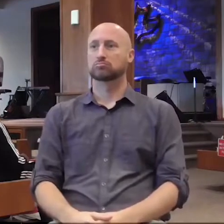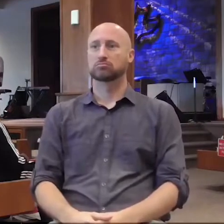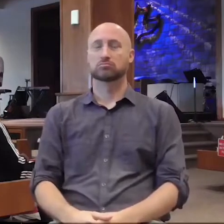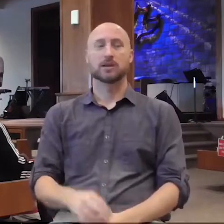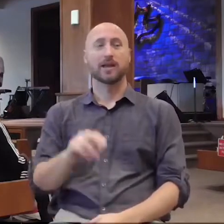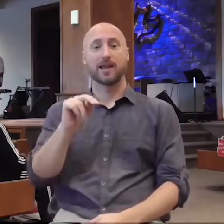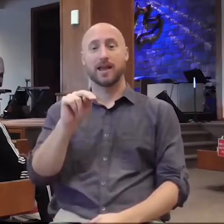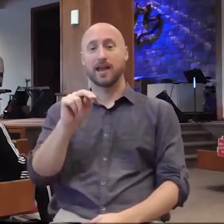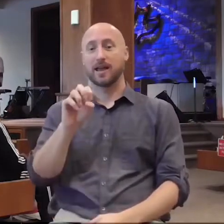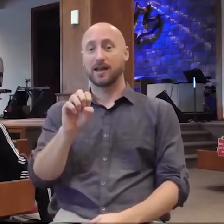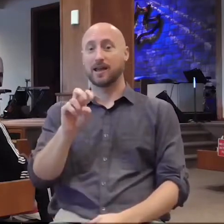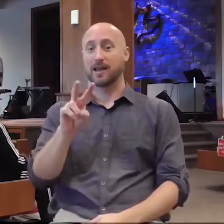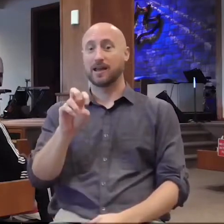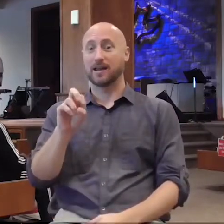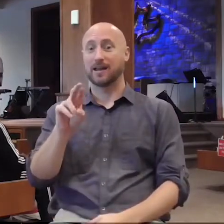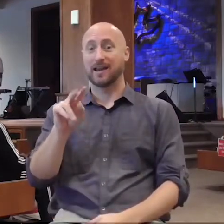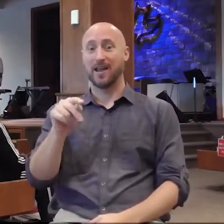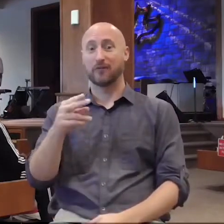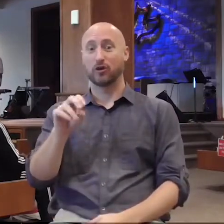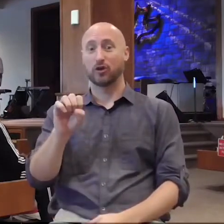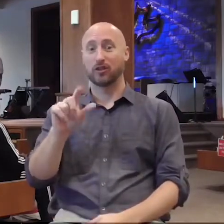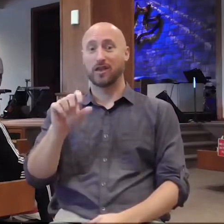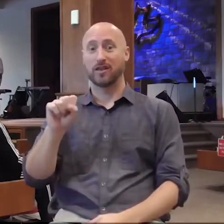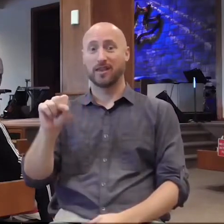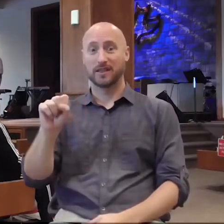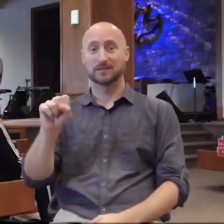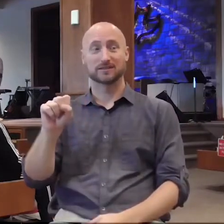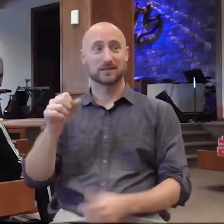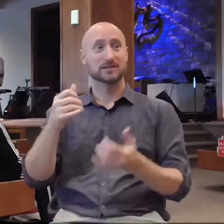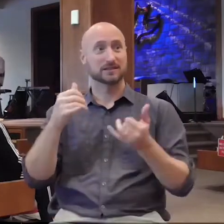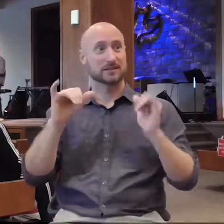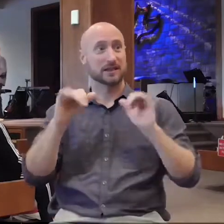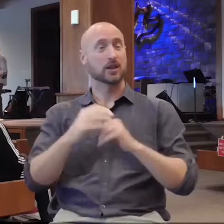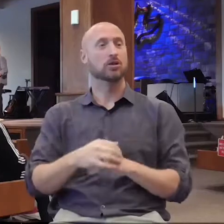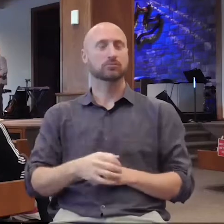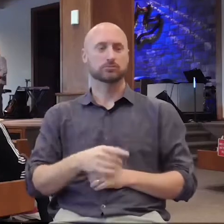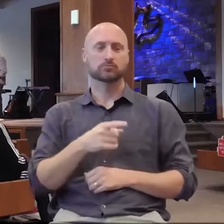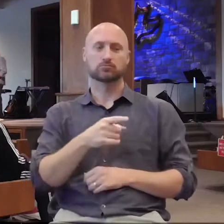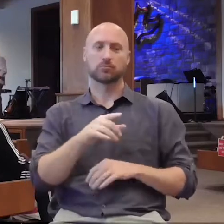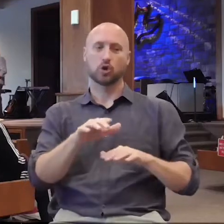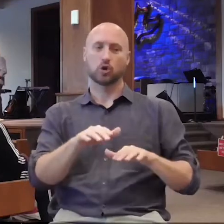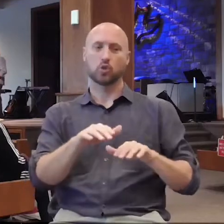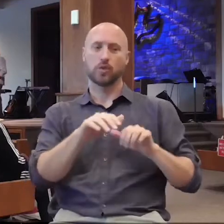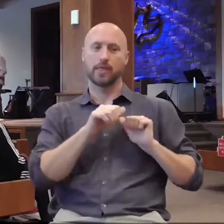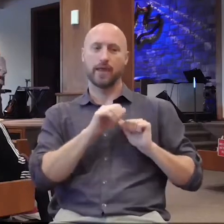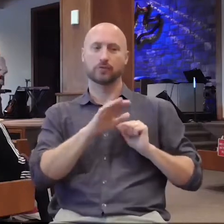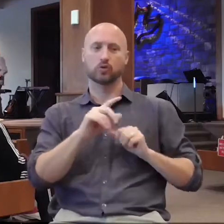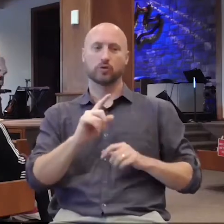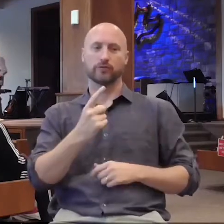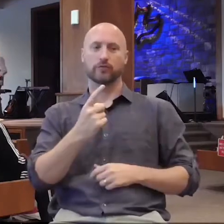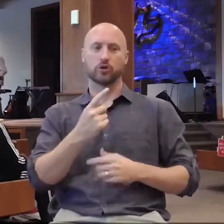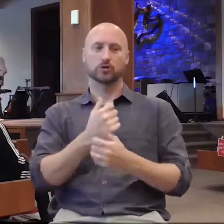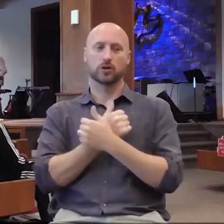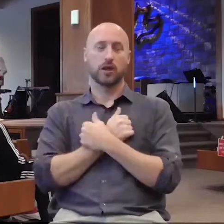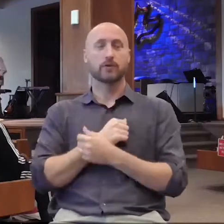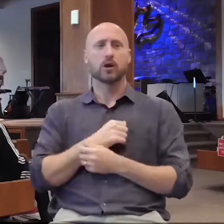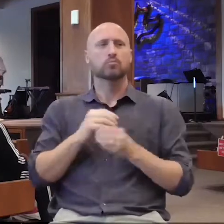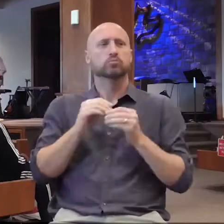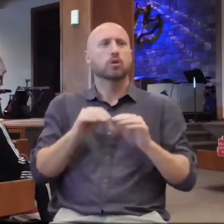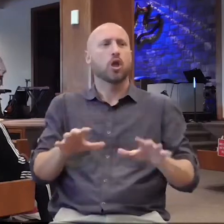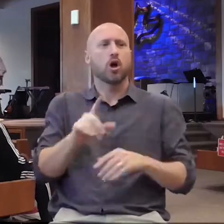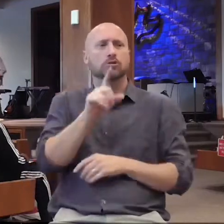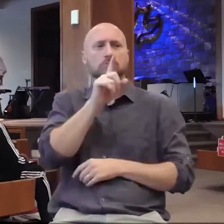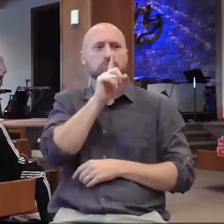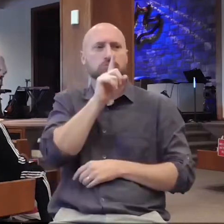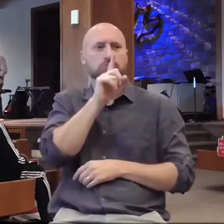Nevertheless, I have somewhat against thee, that thou hast left thy first love. Not lost. When something is lost, you don't know